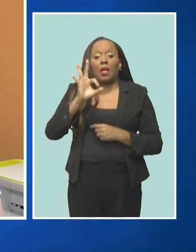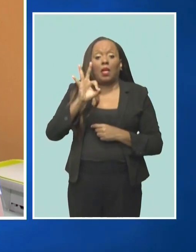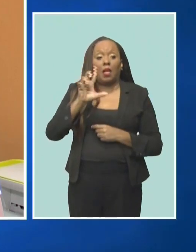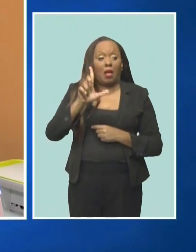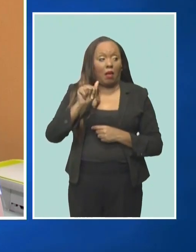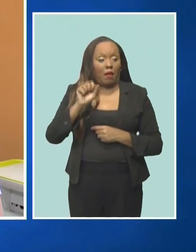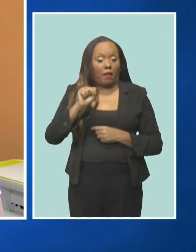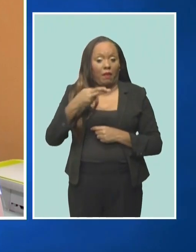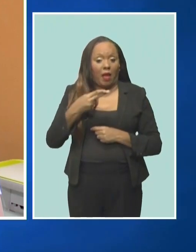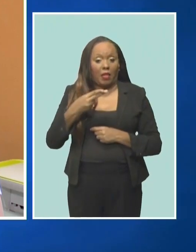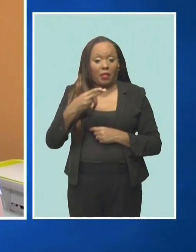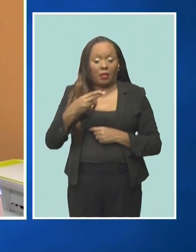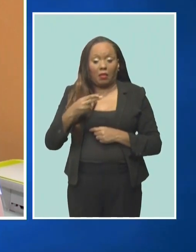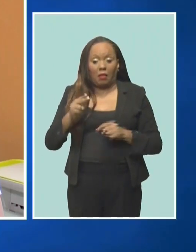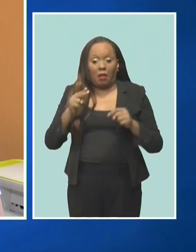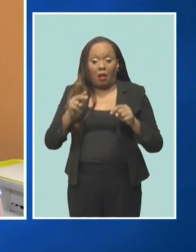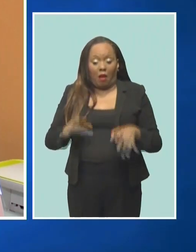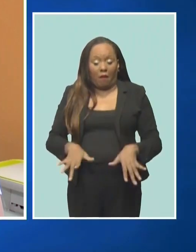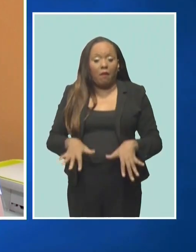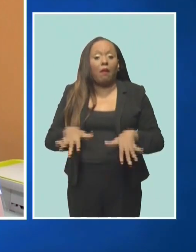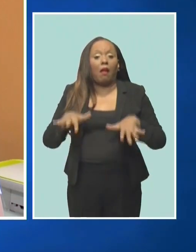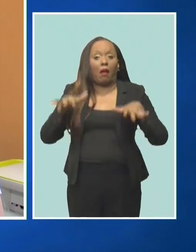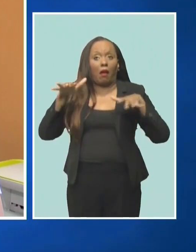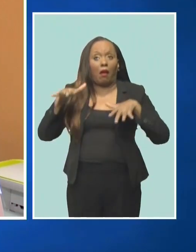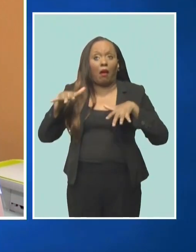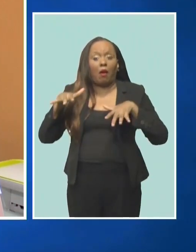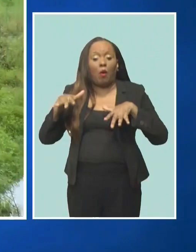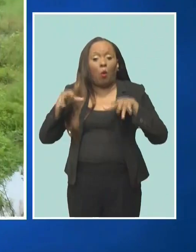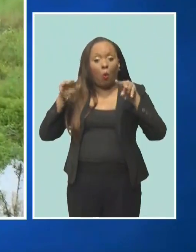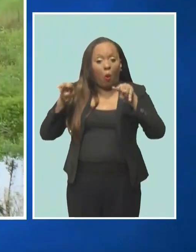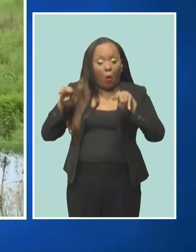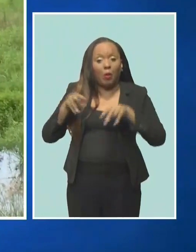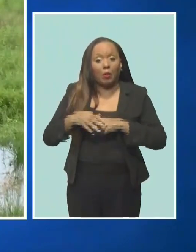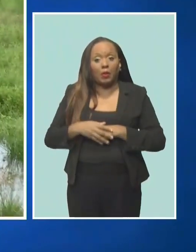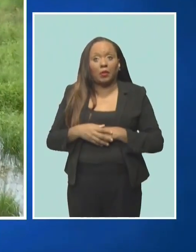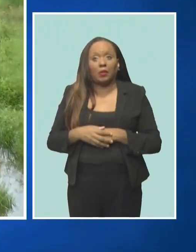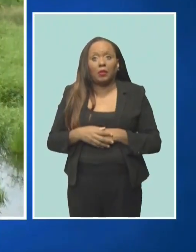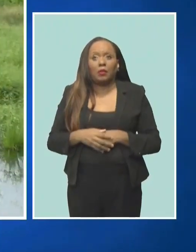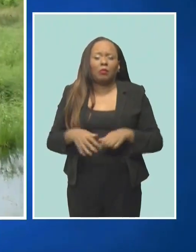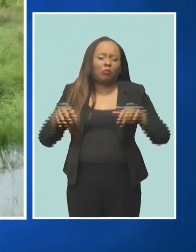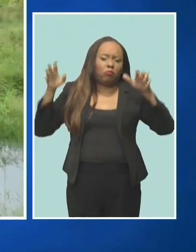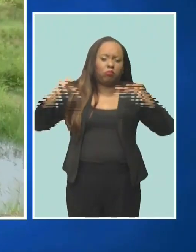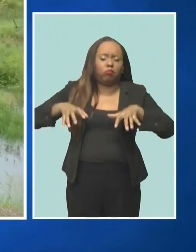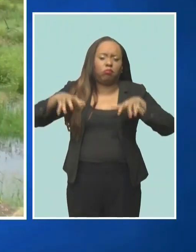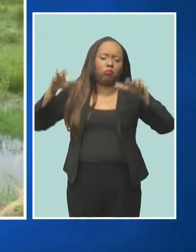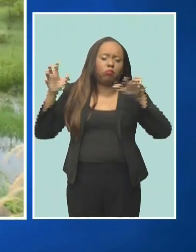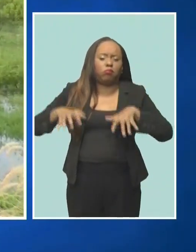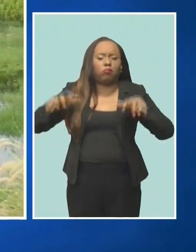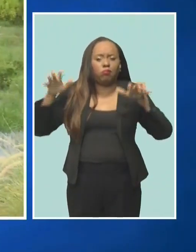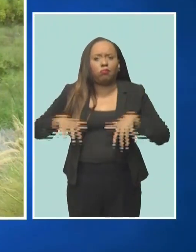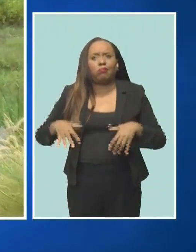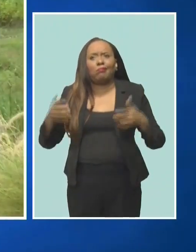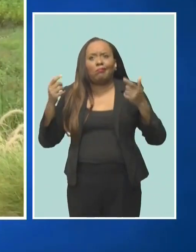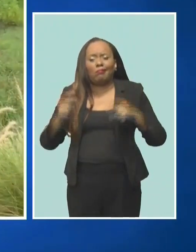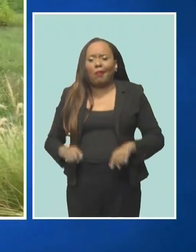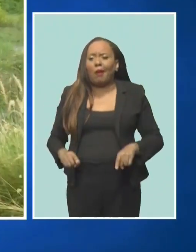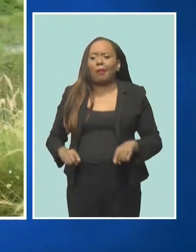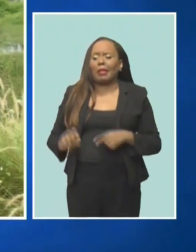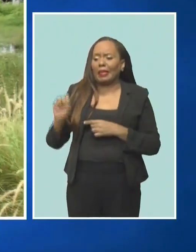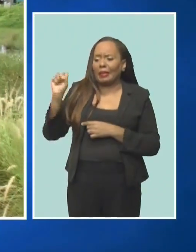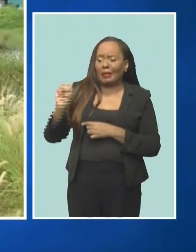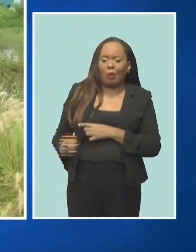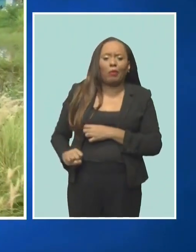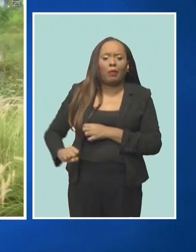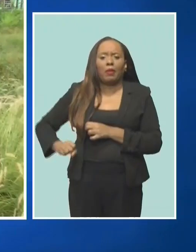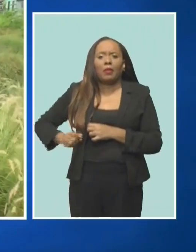sometime after 9 and 10 o'clock during the night. Mr. Murray says excessive rainfall and flooding was recorded in southern parishes.